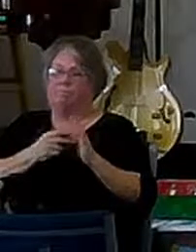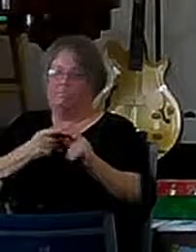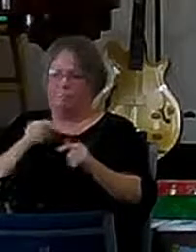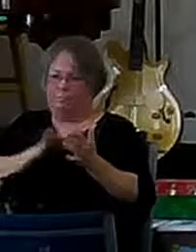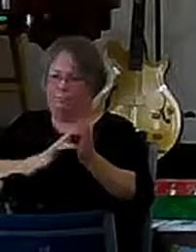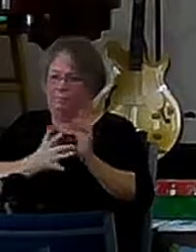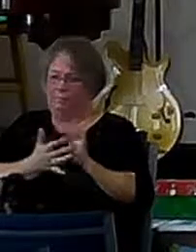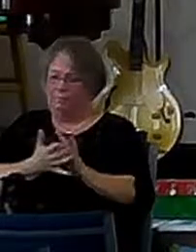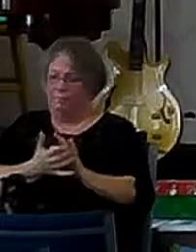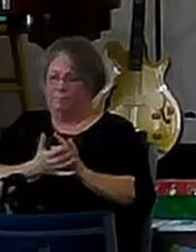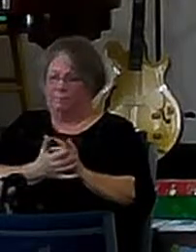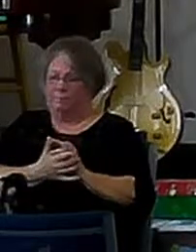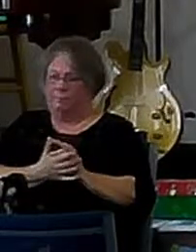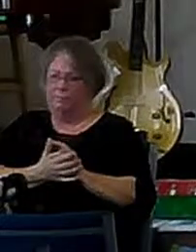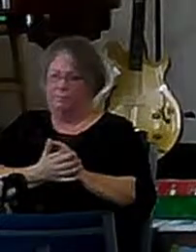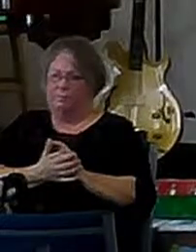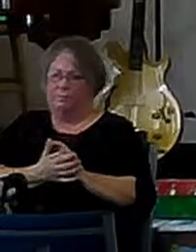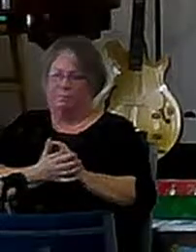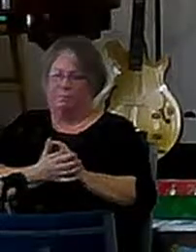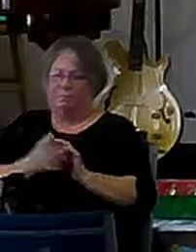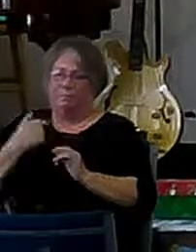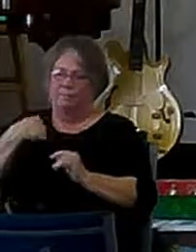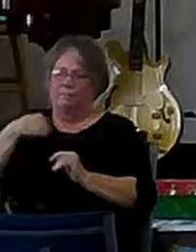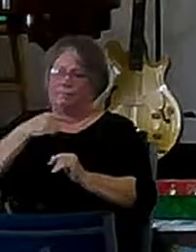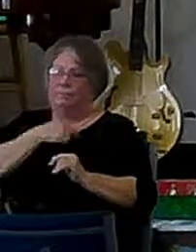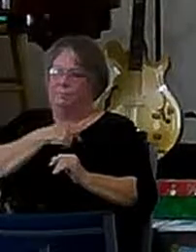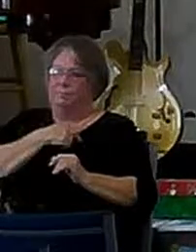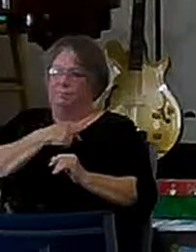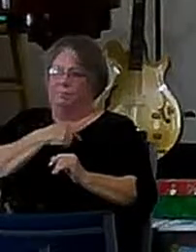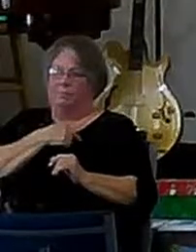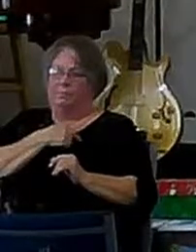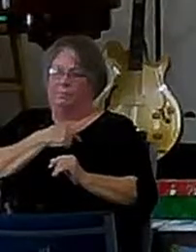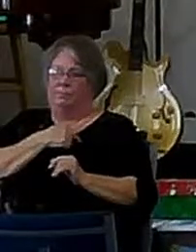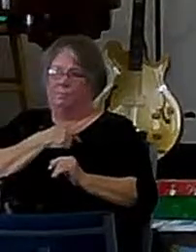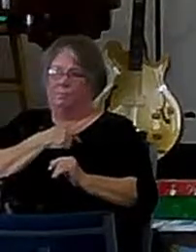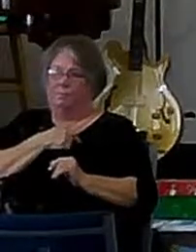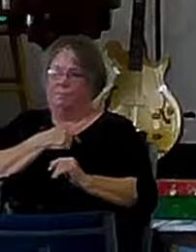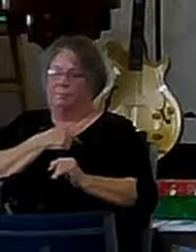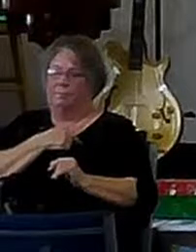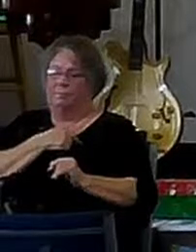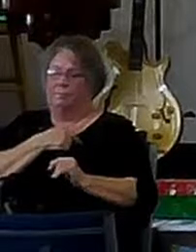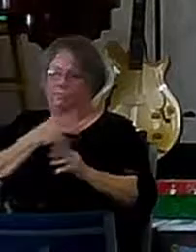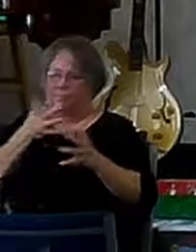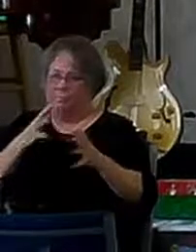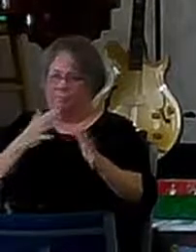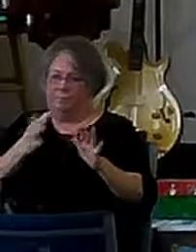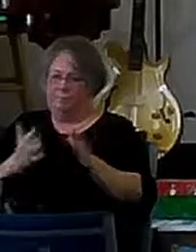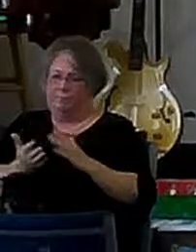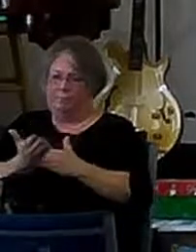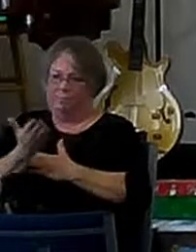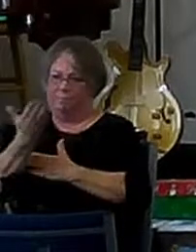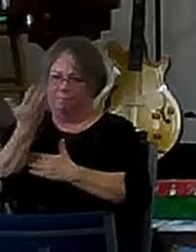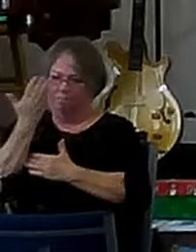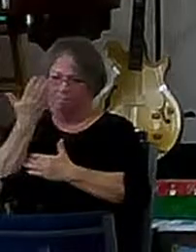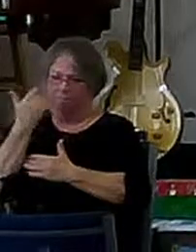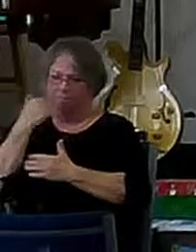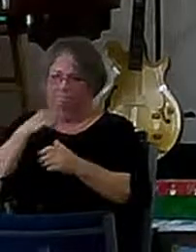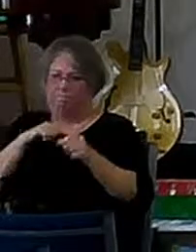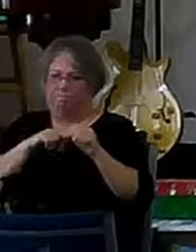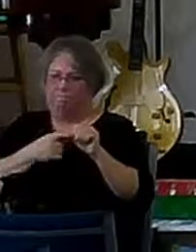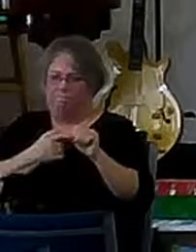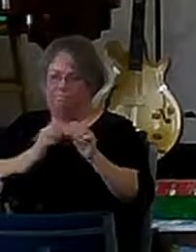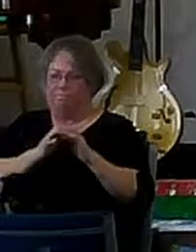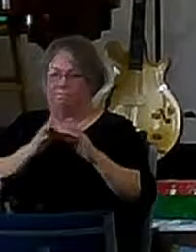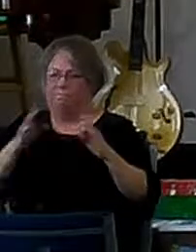And so as we conclude this morning, recognizing we're just beginning a much bigger discussion that will be filled out